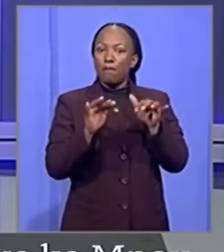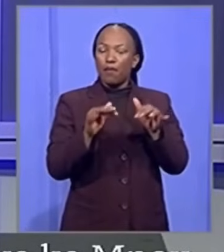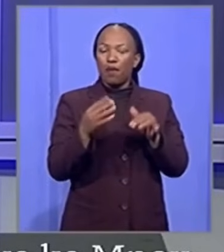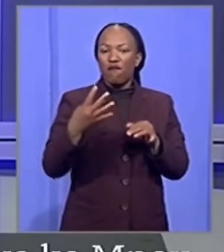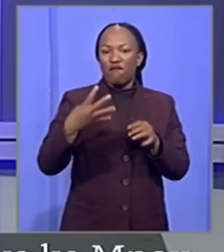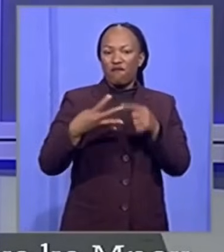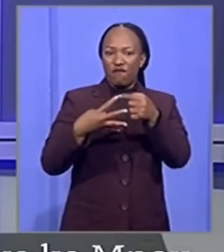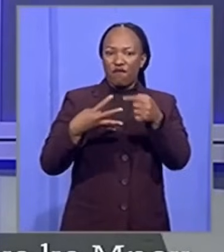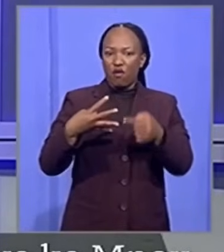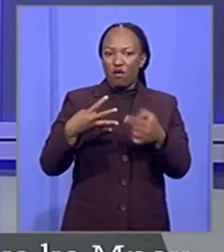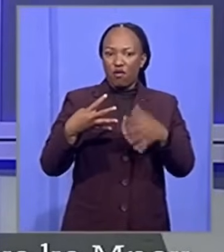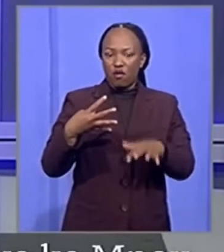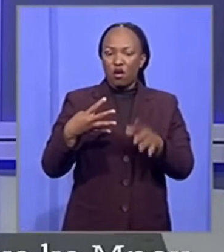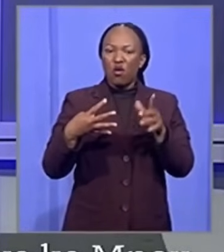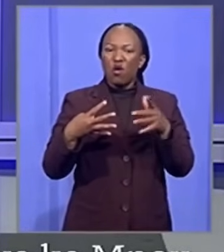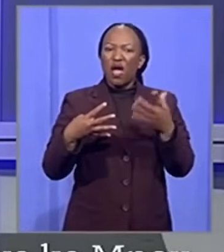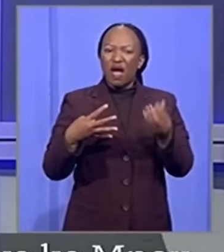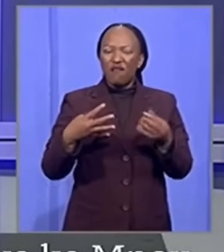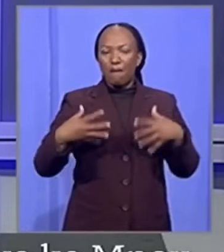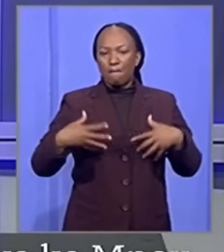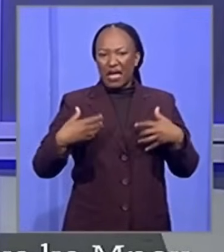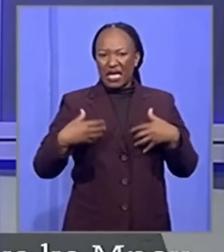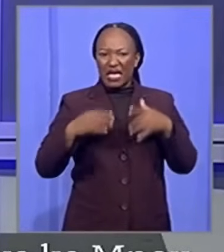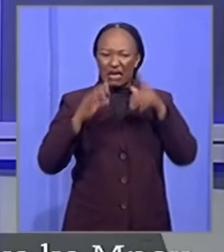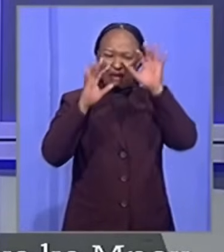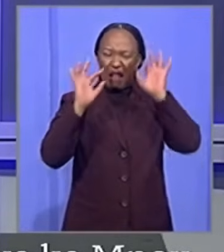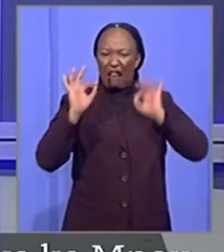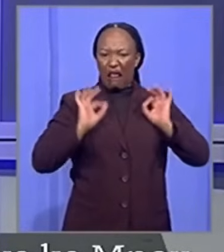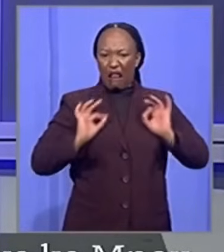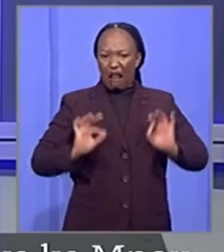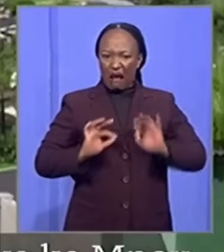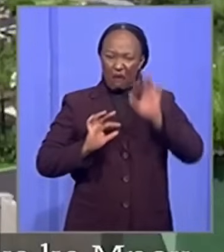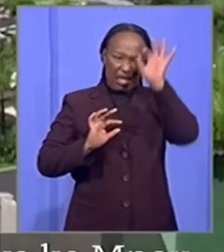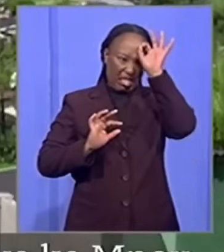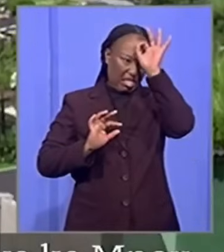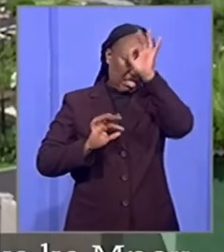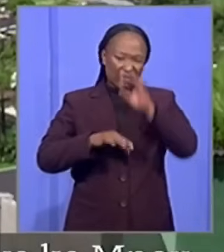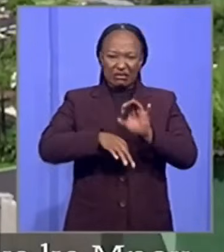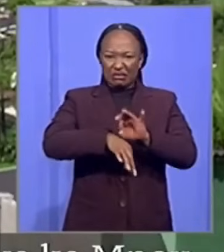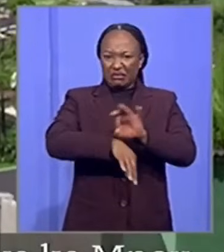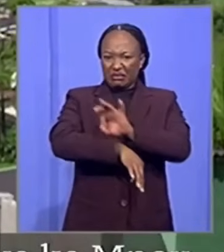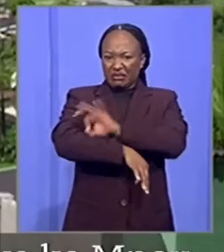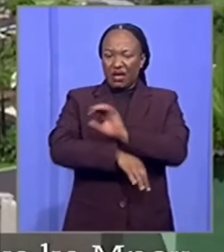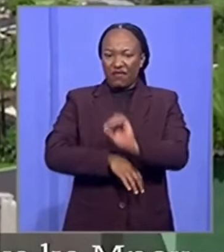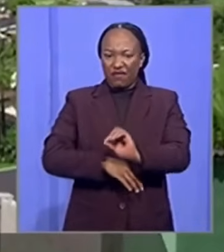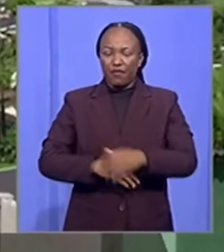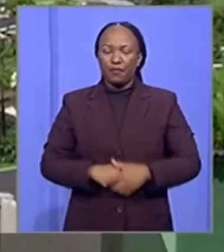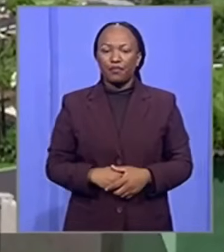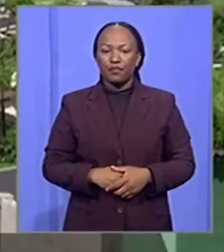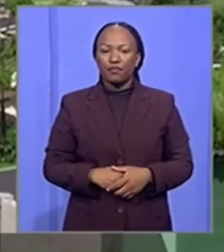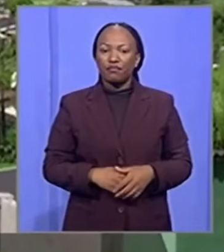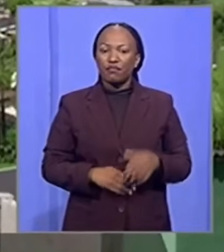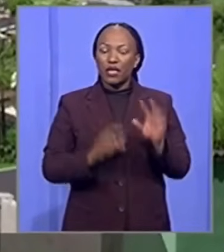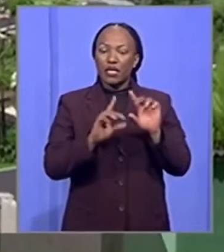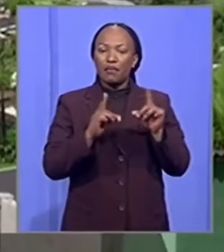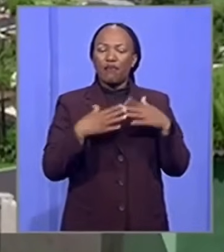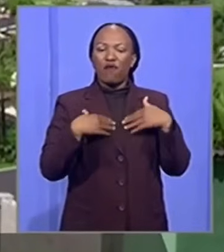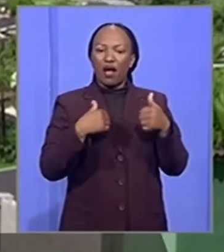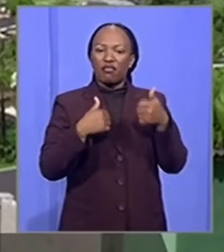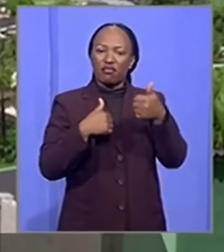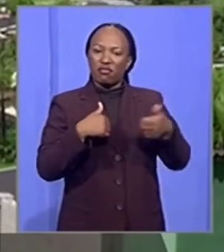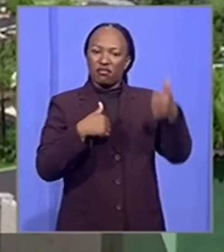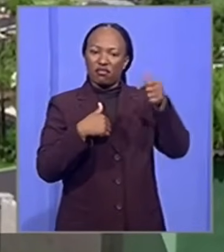fumaneng ba ina le tshwaetso ya monkeypox. Baetapele ba lefapha la bophelo provinceng ba